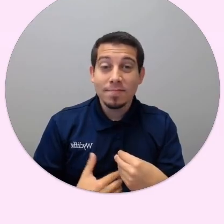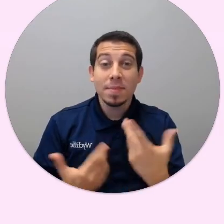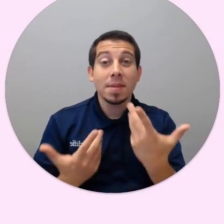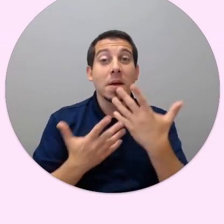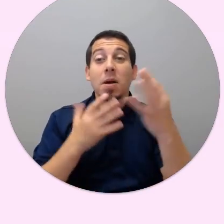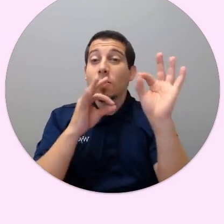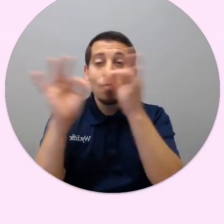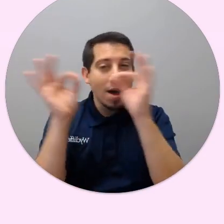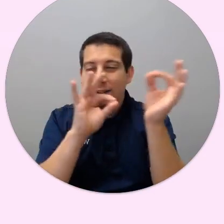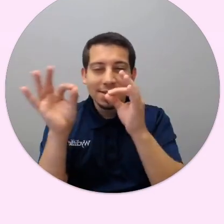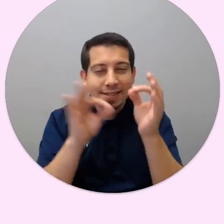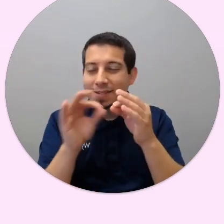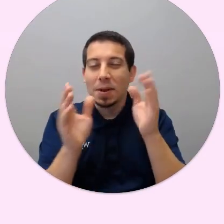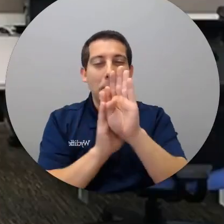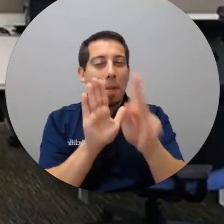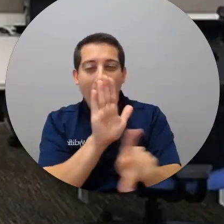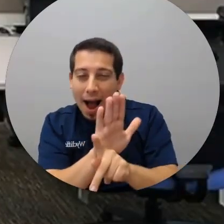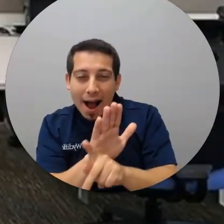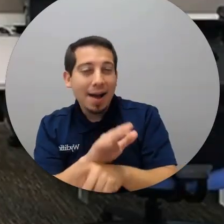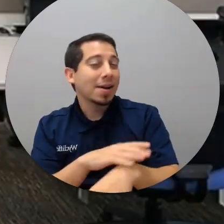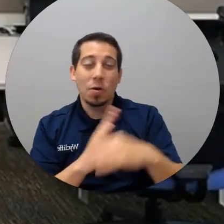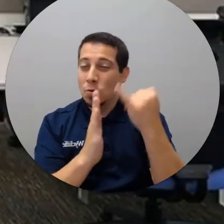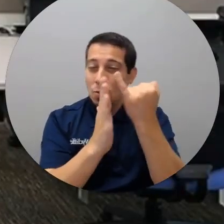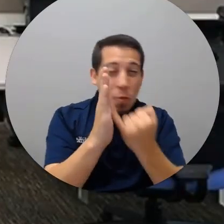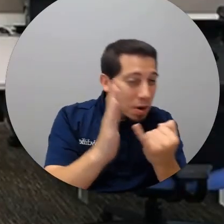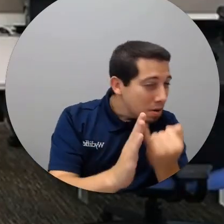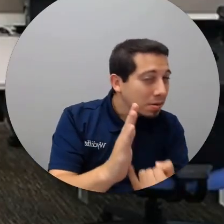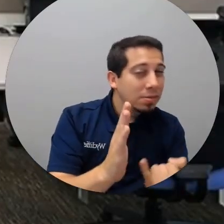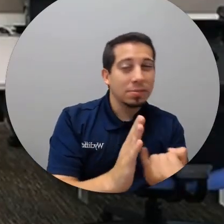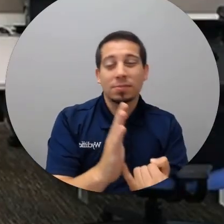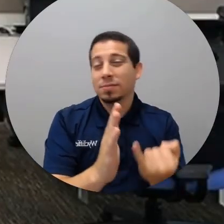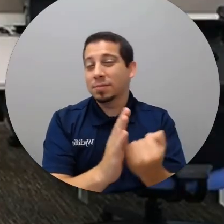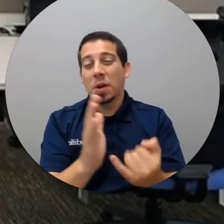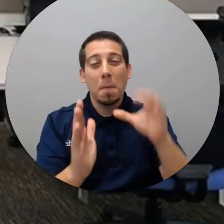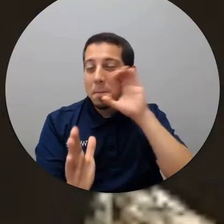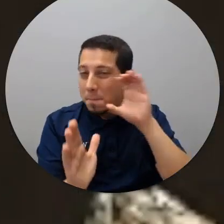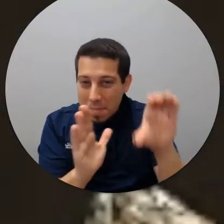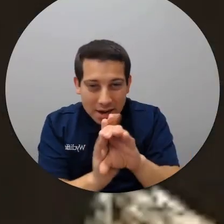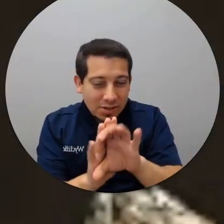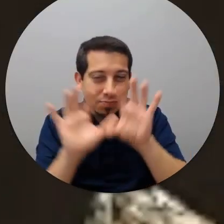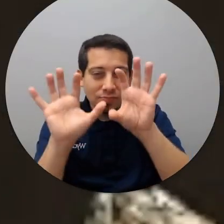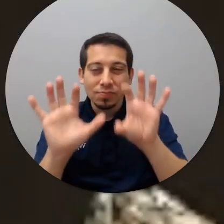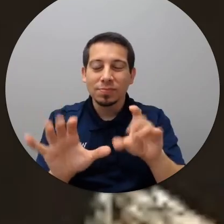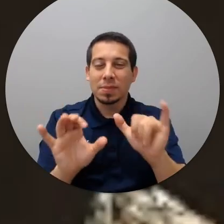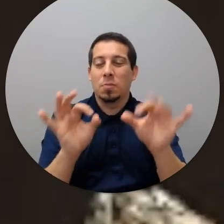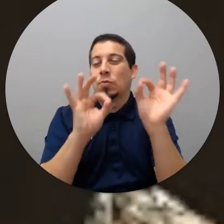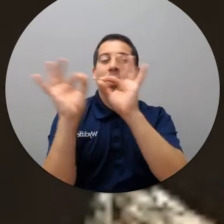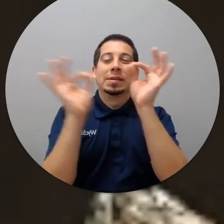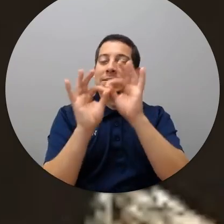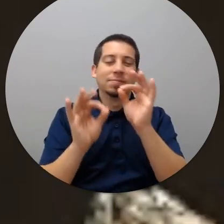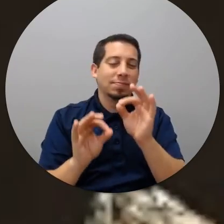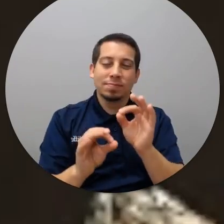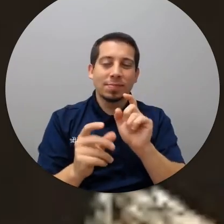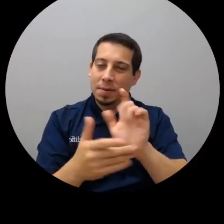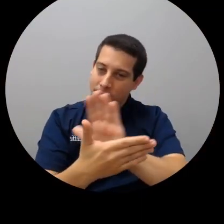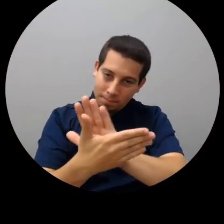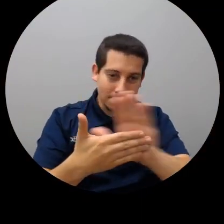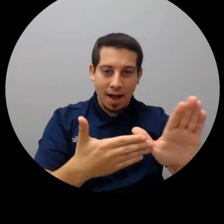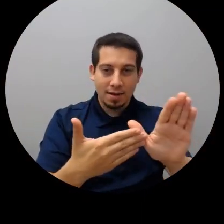skin. It's also important that there's not distracting furniture or pictures or paintings behind the